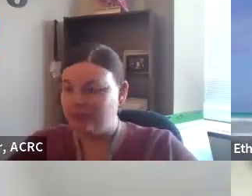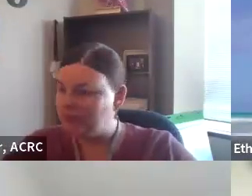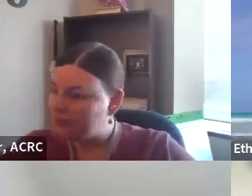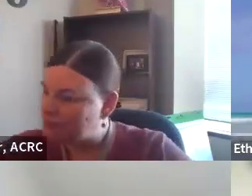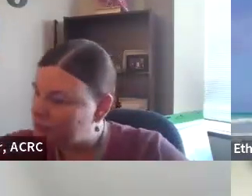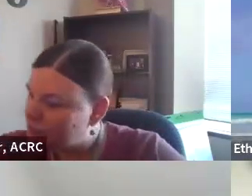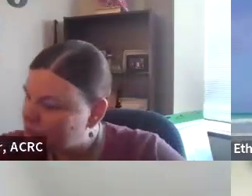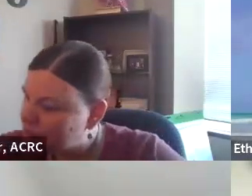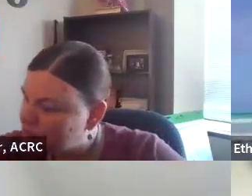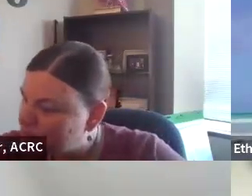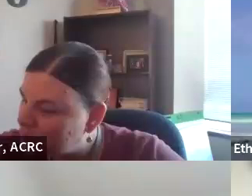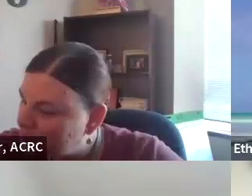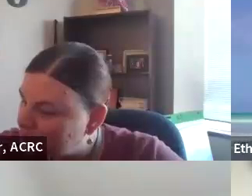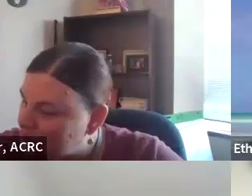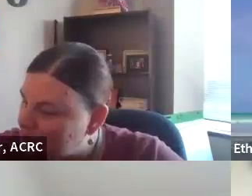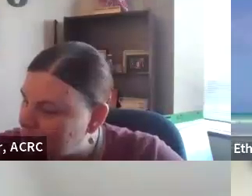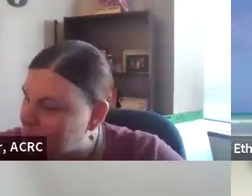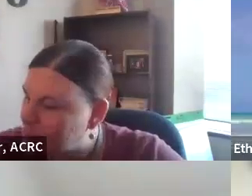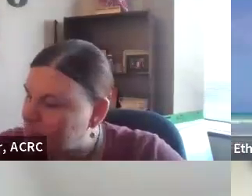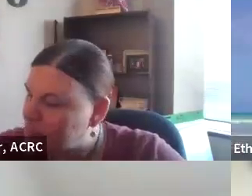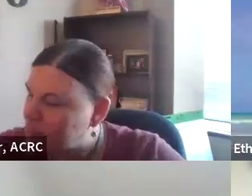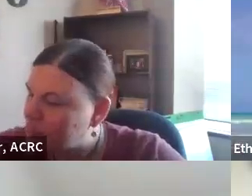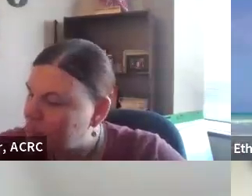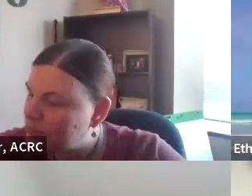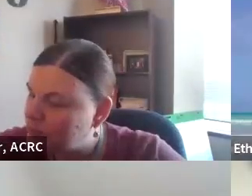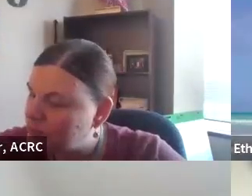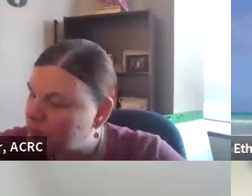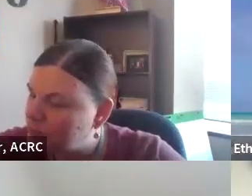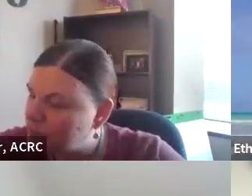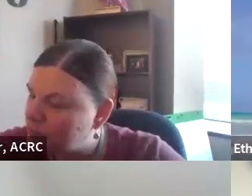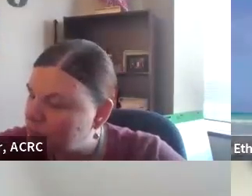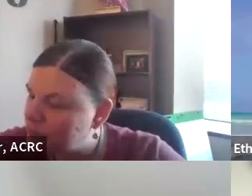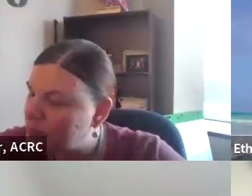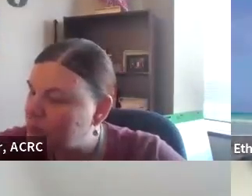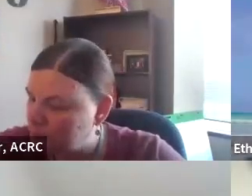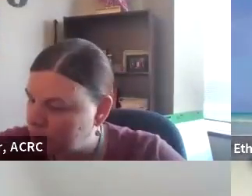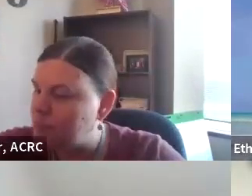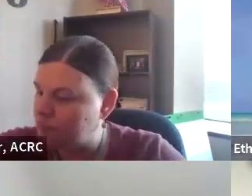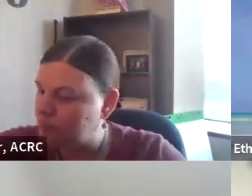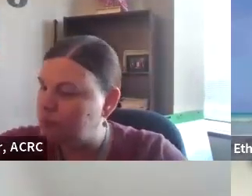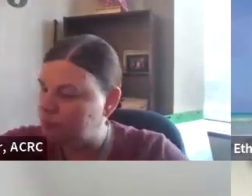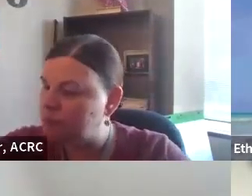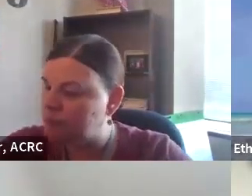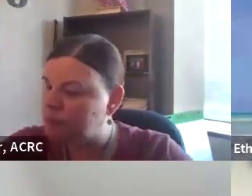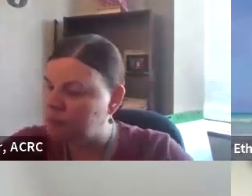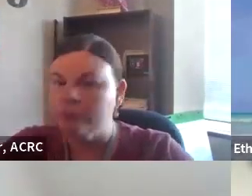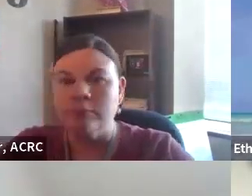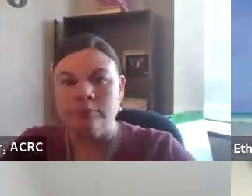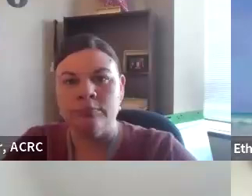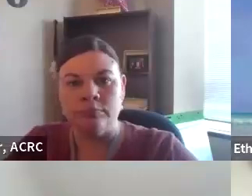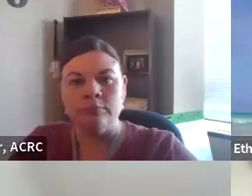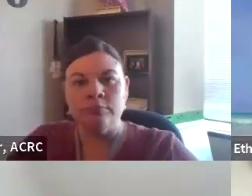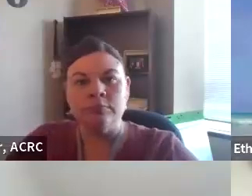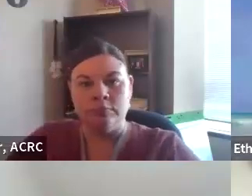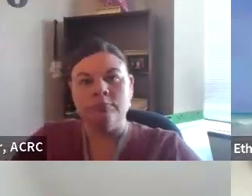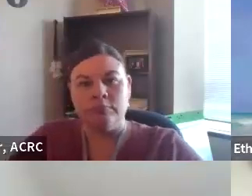the Director of Enrollment Services for Game U. And one of the things that we always convey is that we want to be a resource for